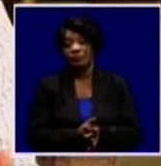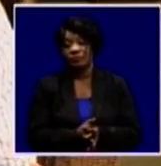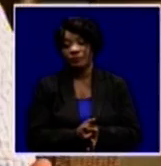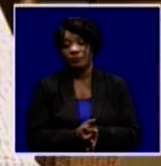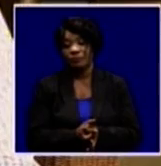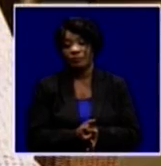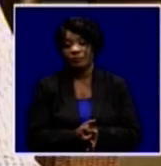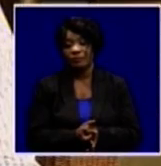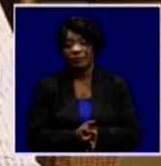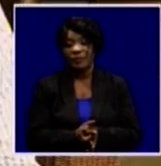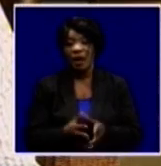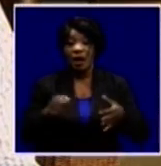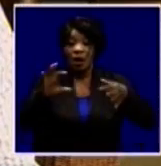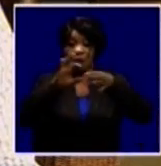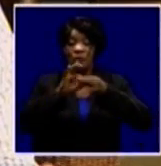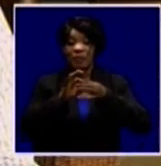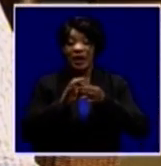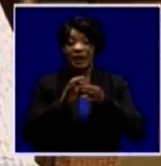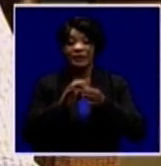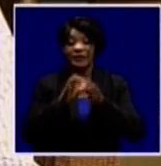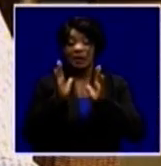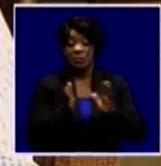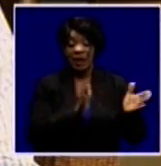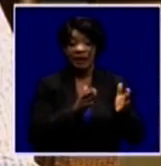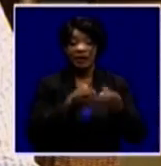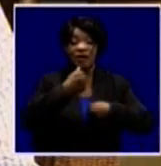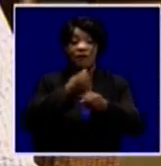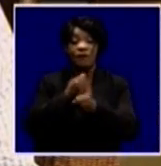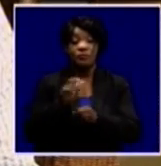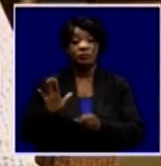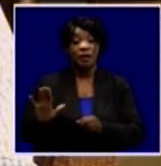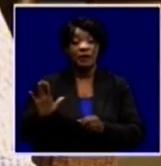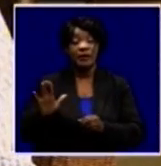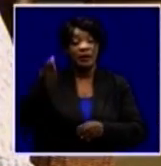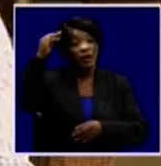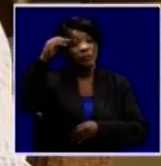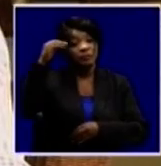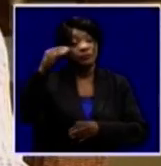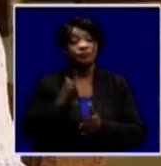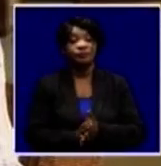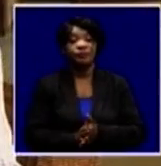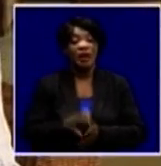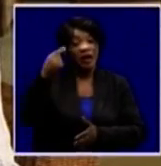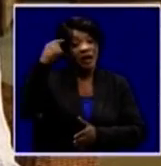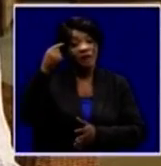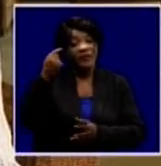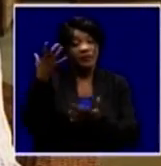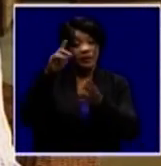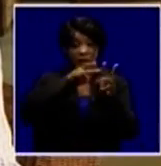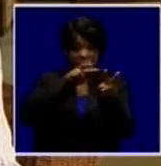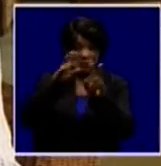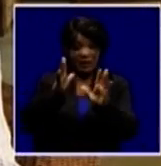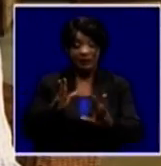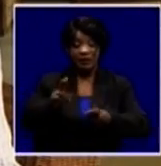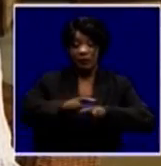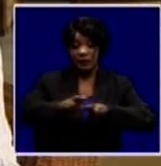We have a compliance team that is formed under my ministry, where the Government Inspector of Railway resides, and